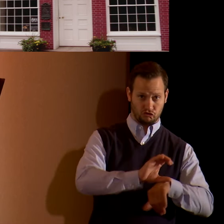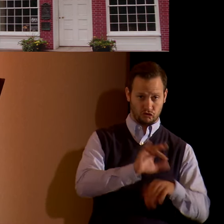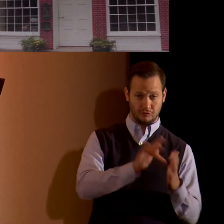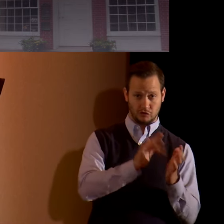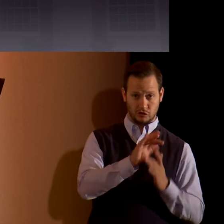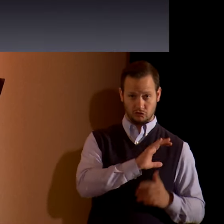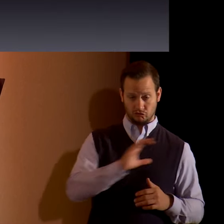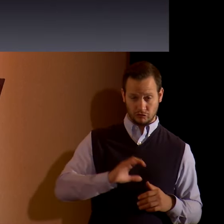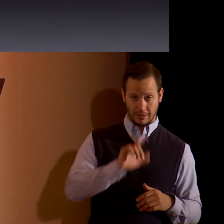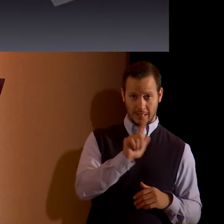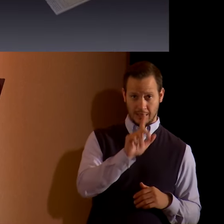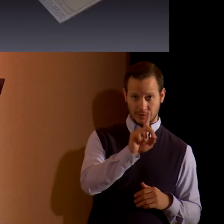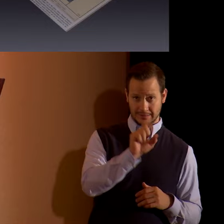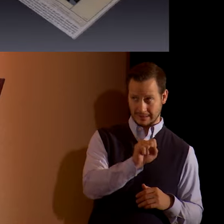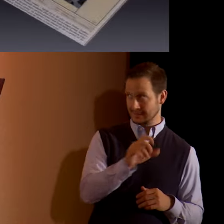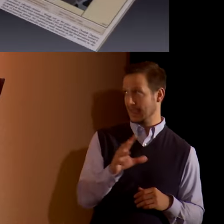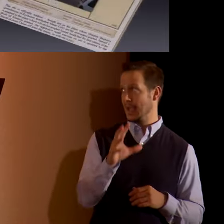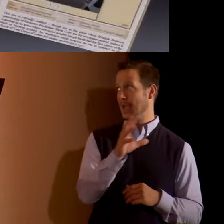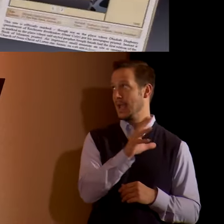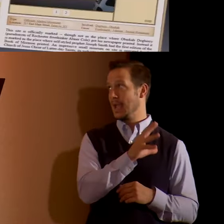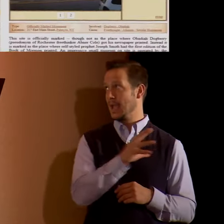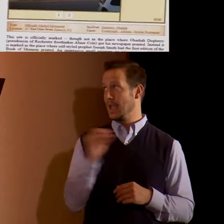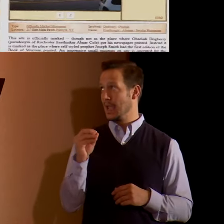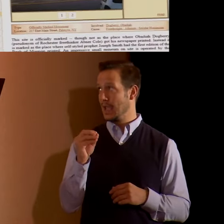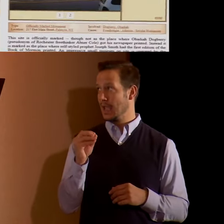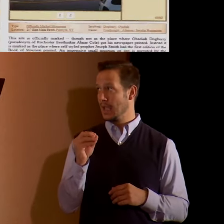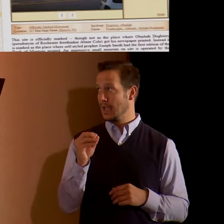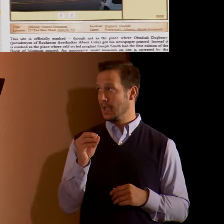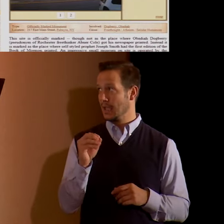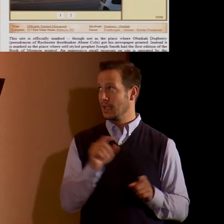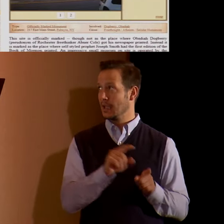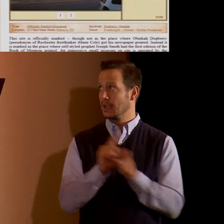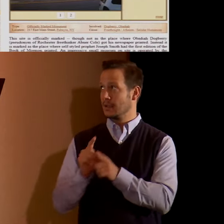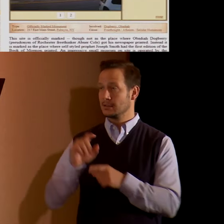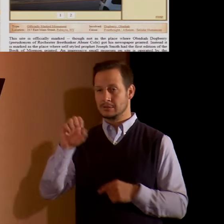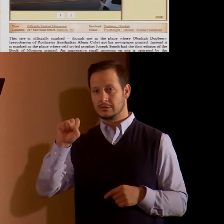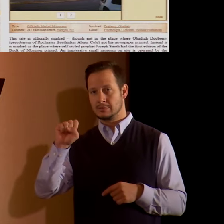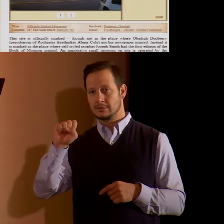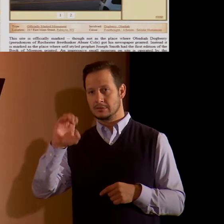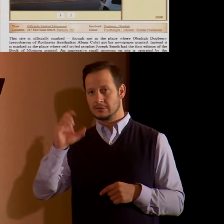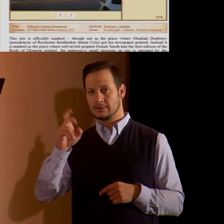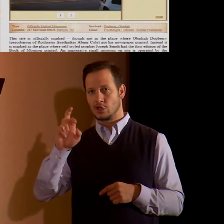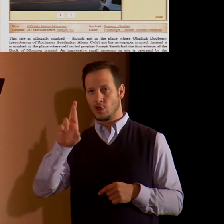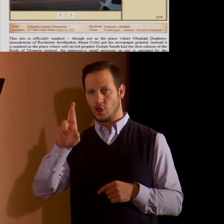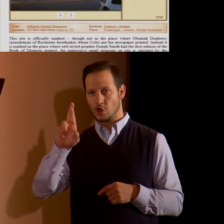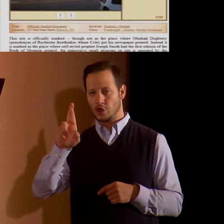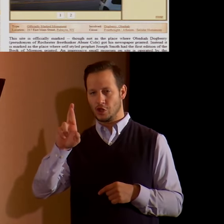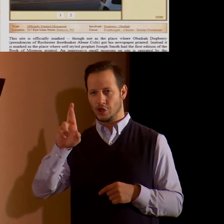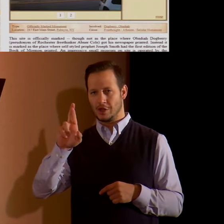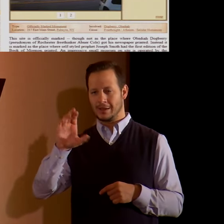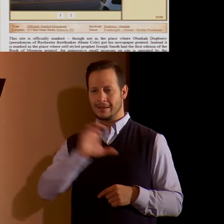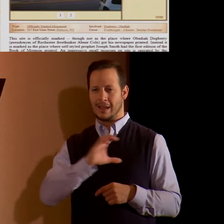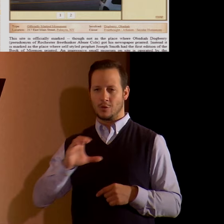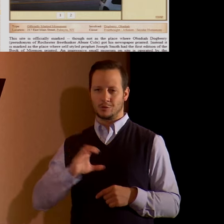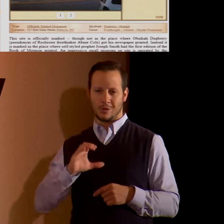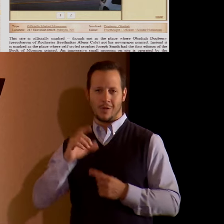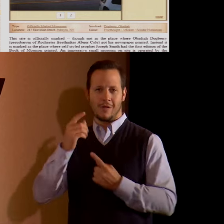Christ of Latter-day Saints and a stop on the Council for Secular Humanism's Freethought Trail.